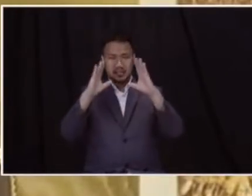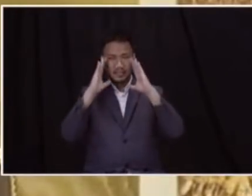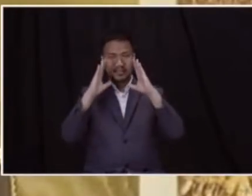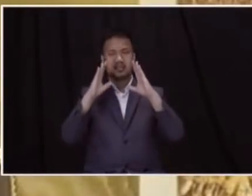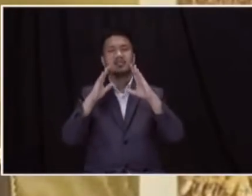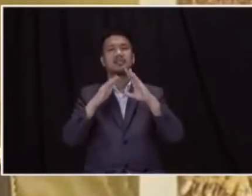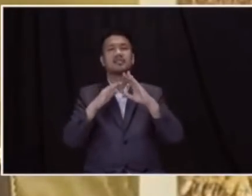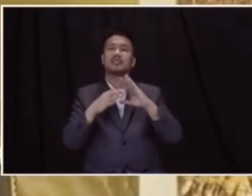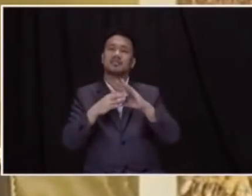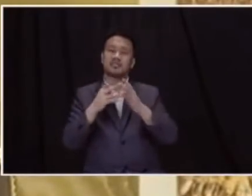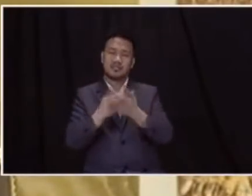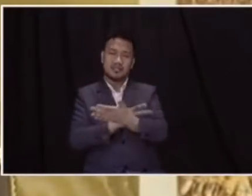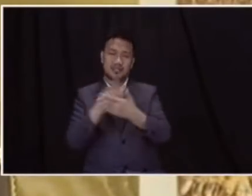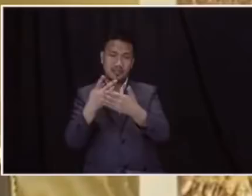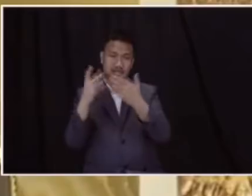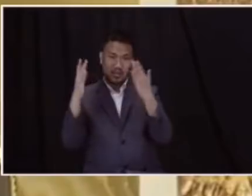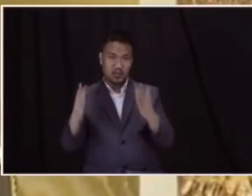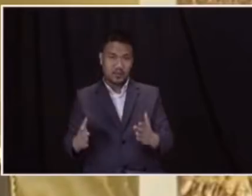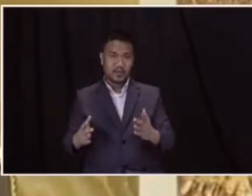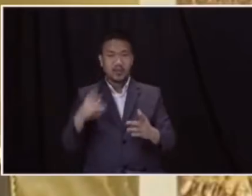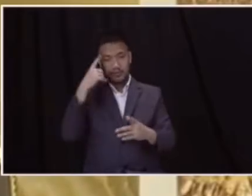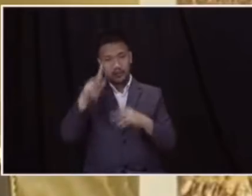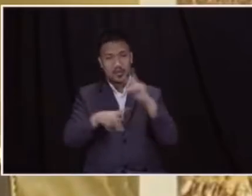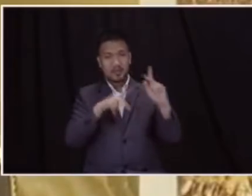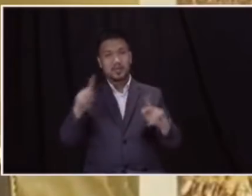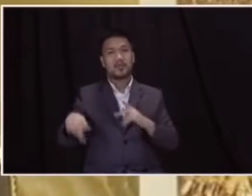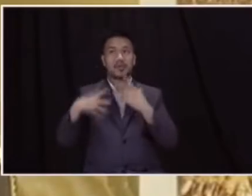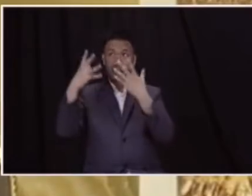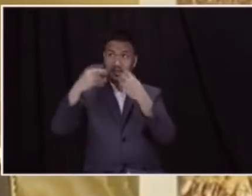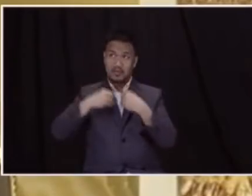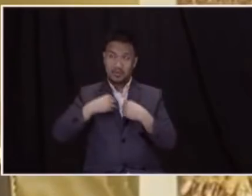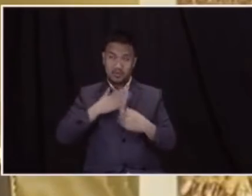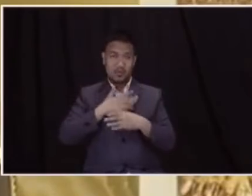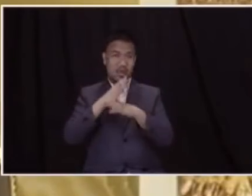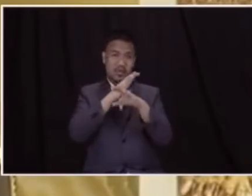to the flock entrusted to my care.